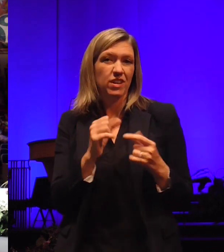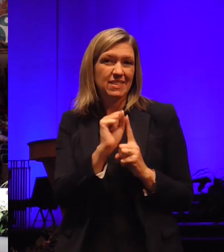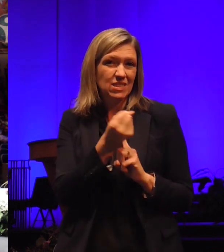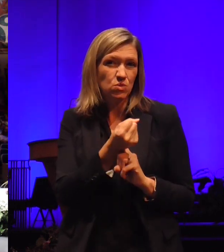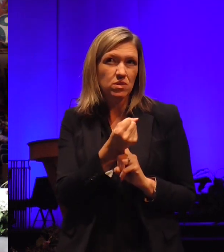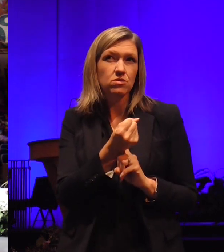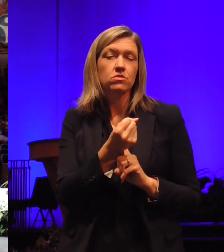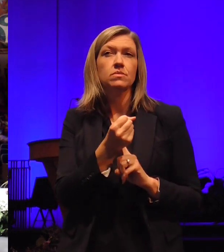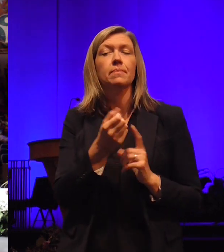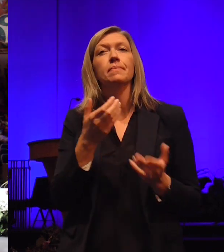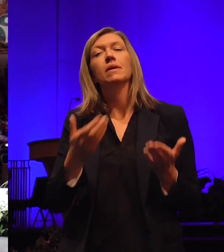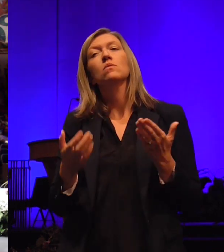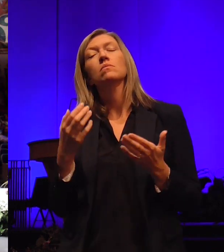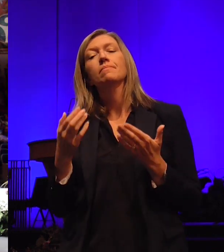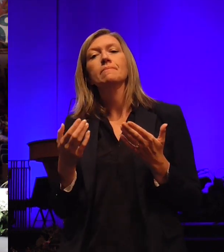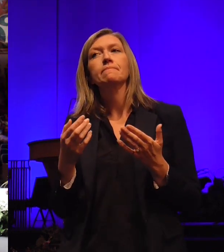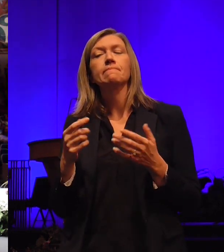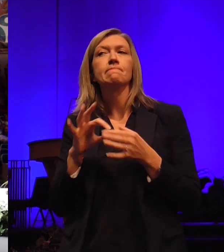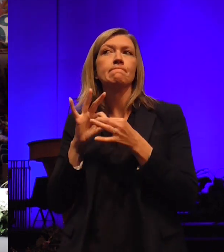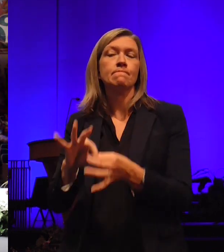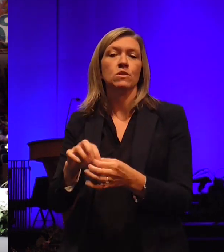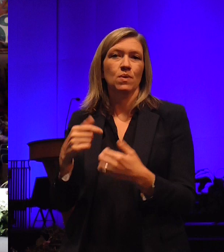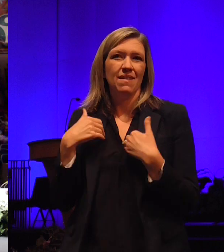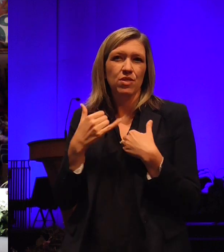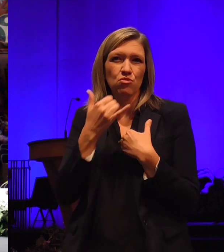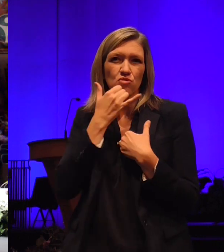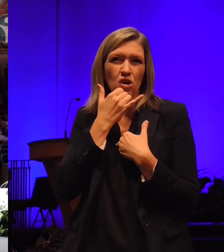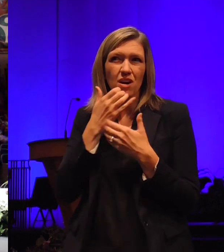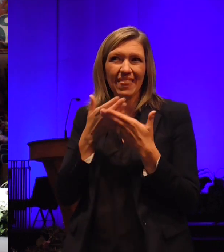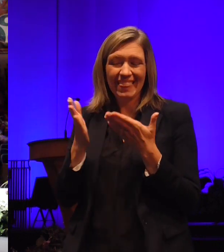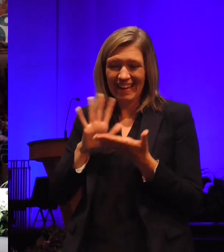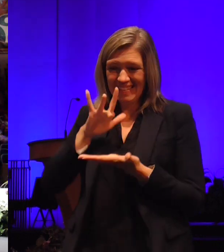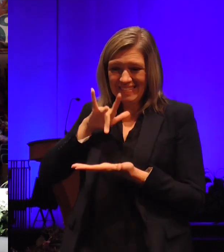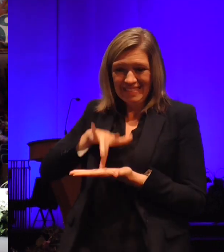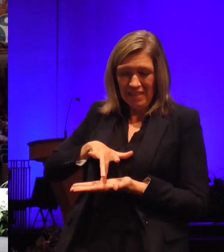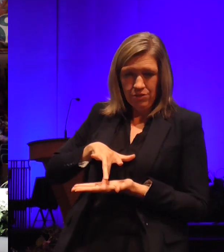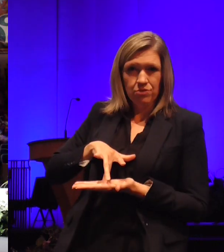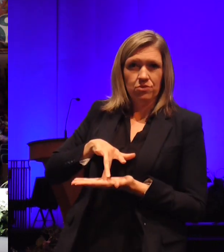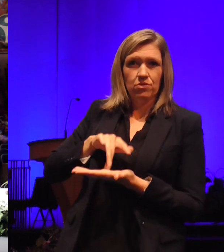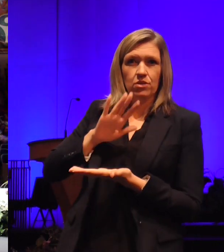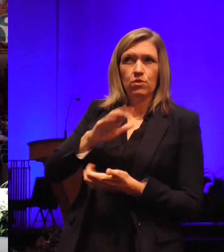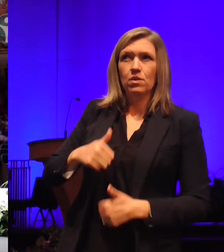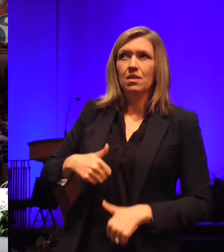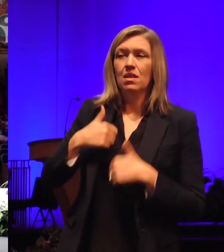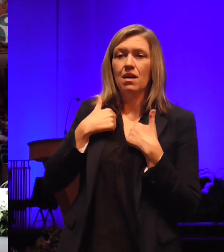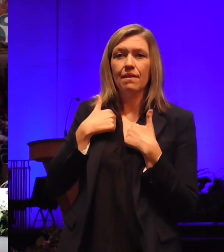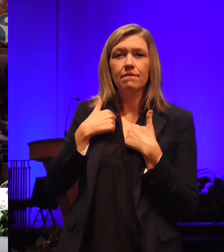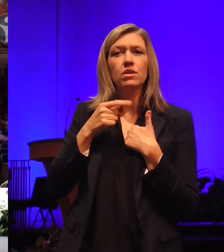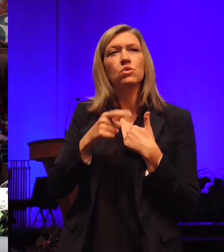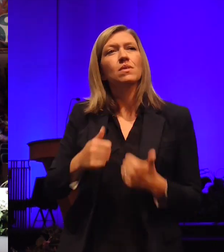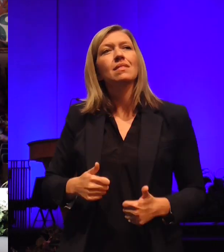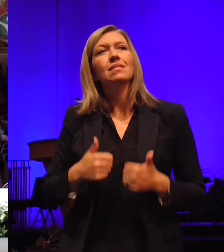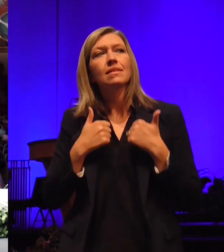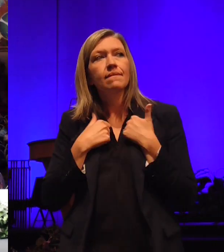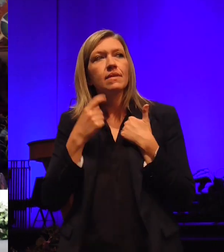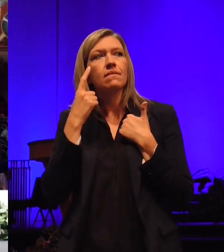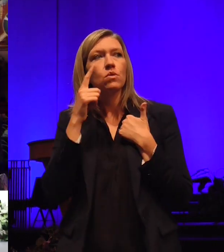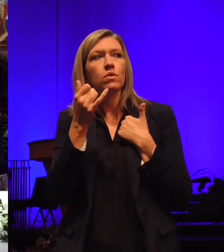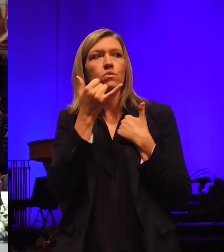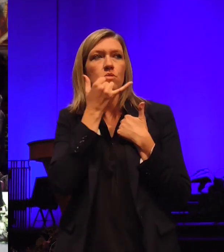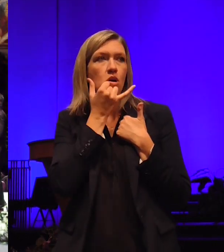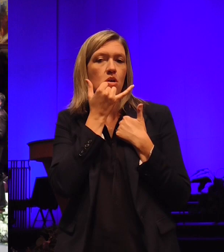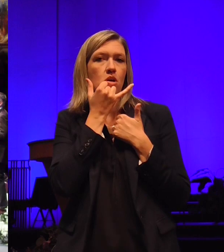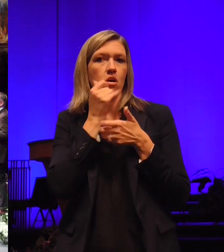circumstances. It could be that you have the wrong thing at the center of your life, that you're living for the wrong